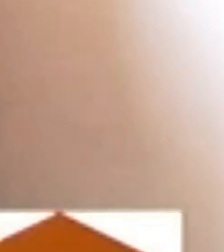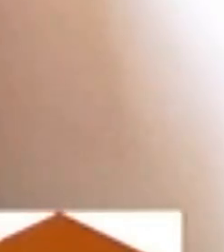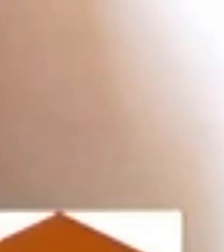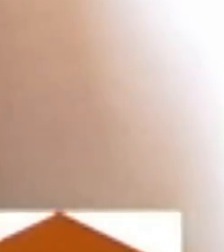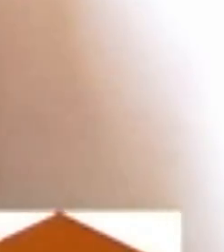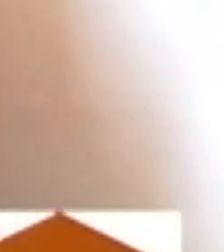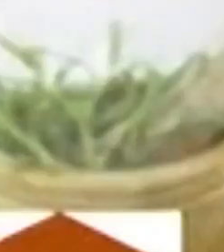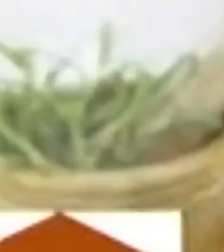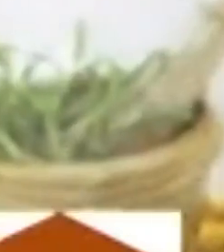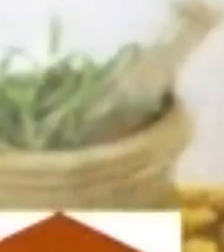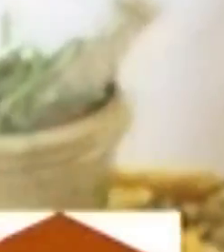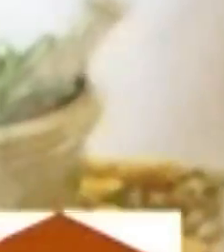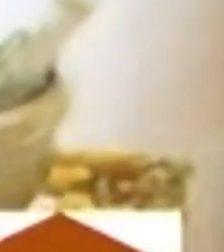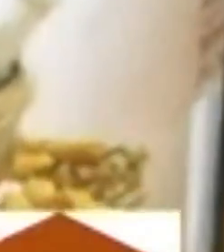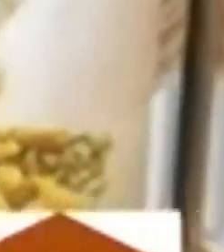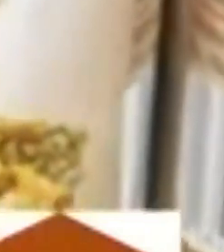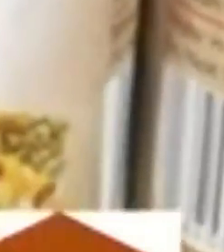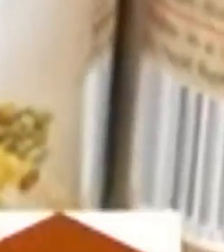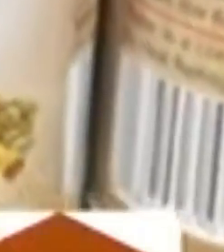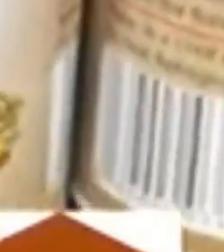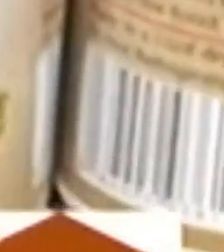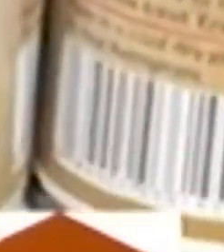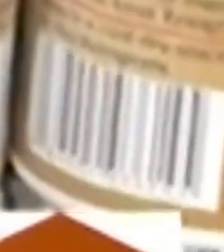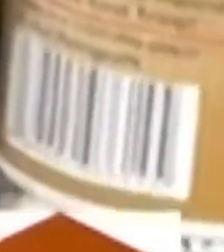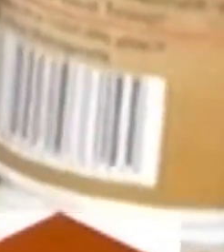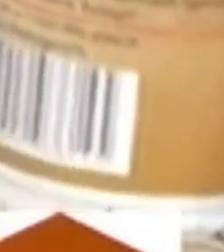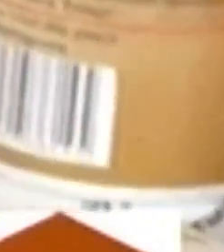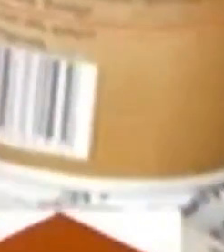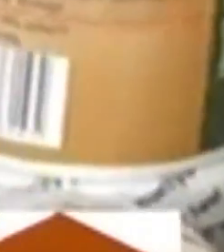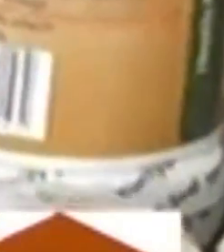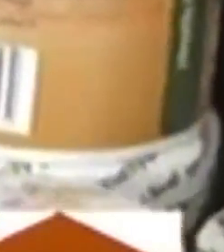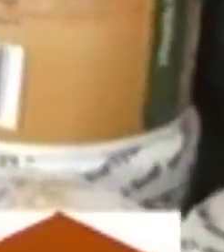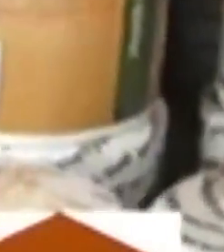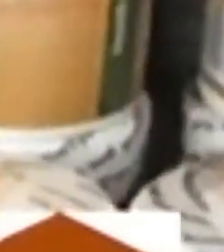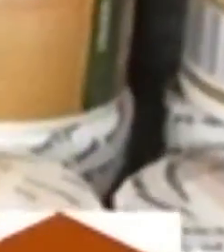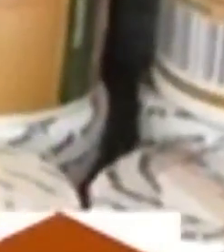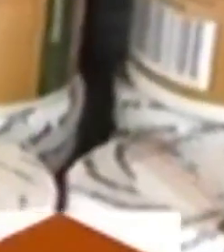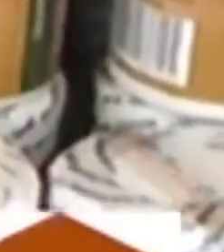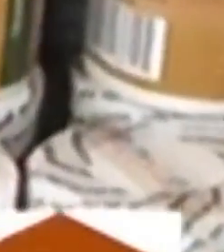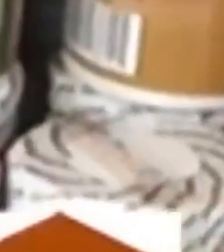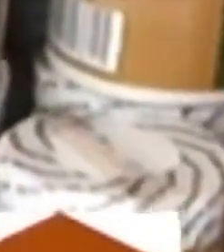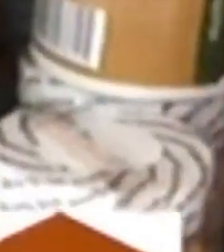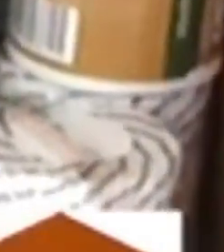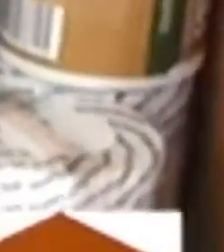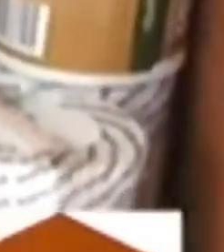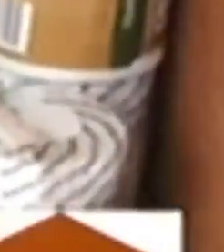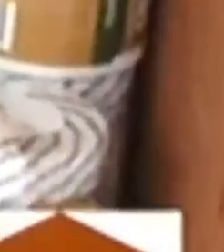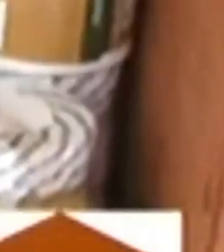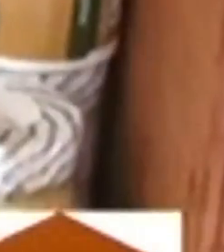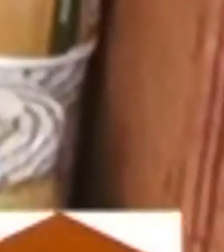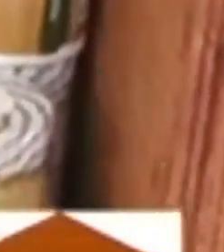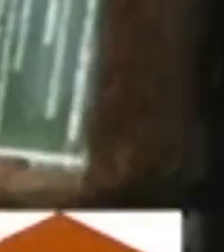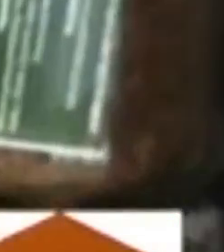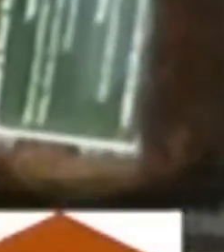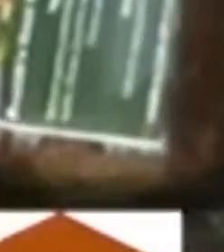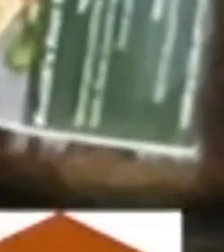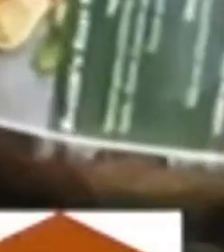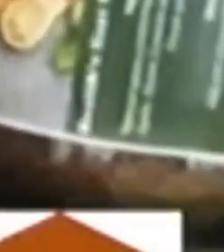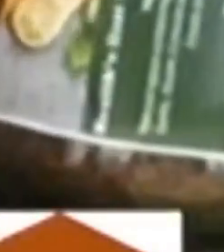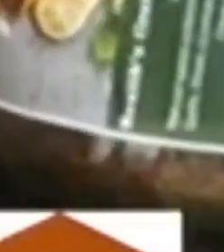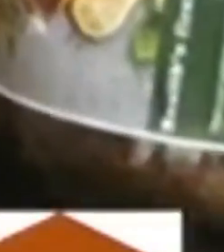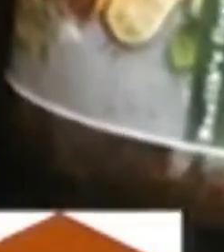an auditor, what will you be doing? And I said, I will be cooking. And he said, why are you not cooking? I said, I